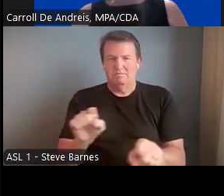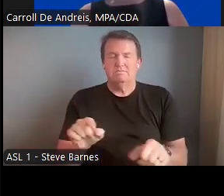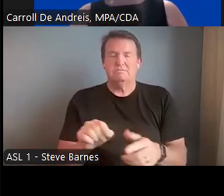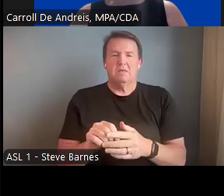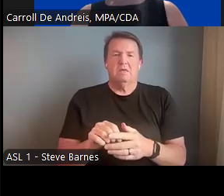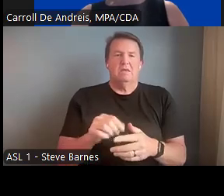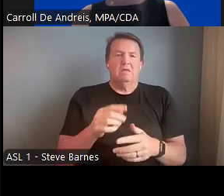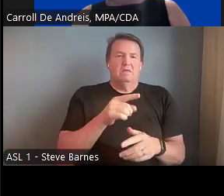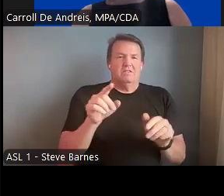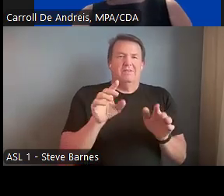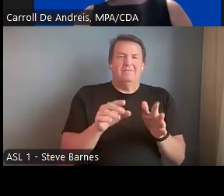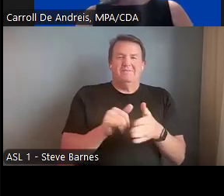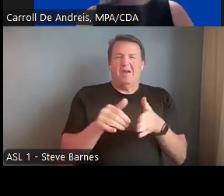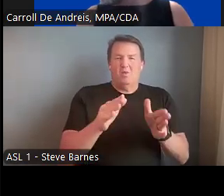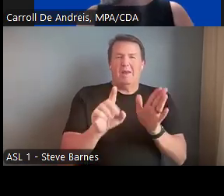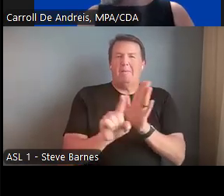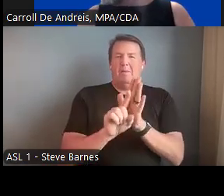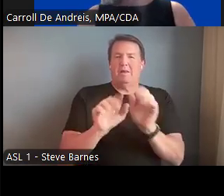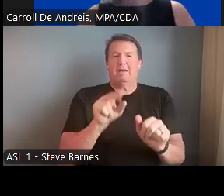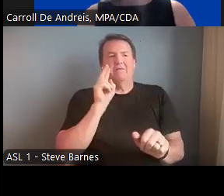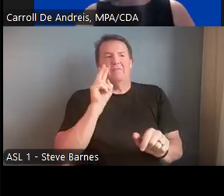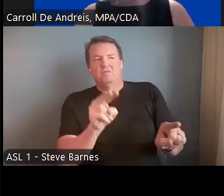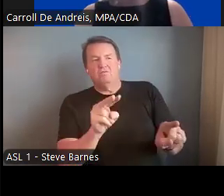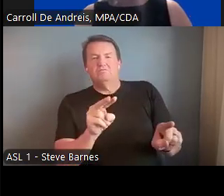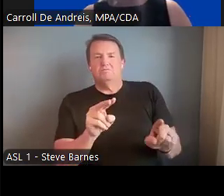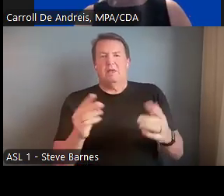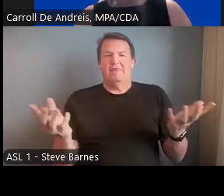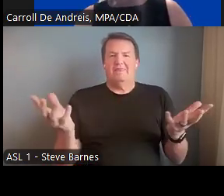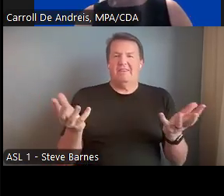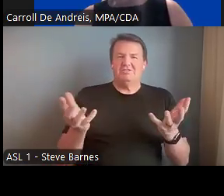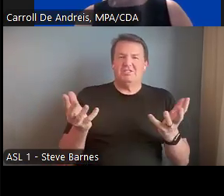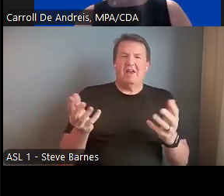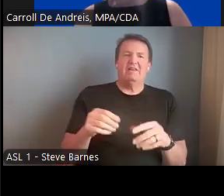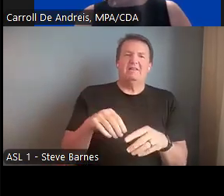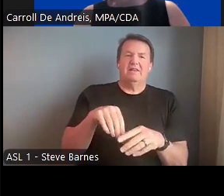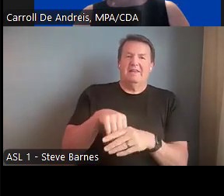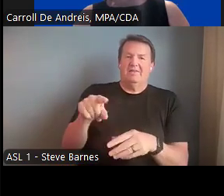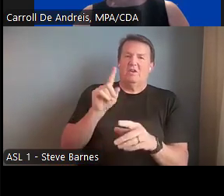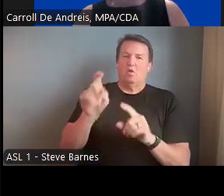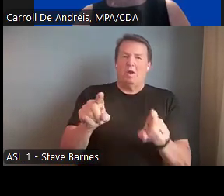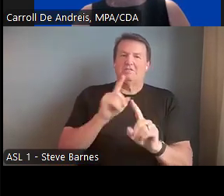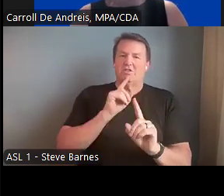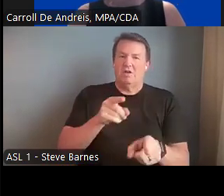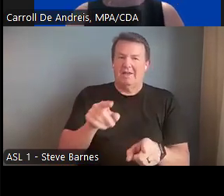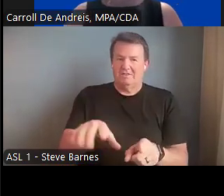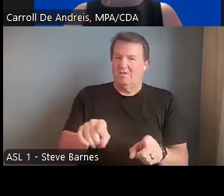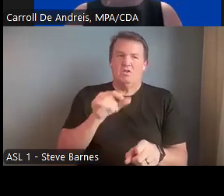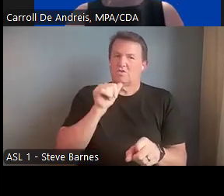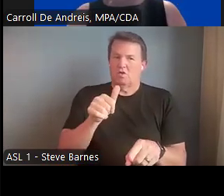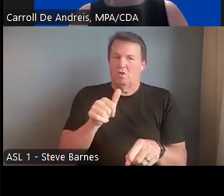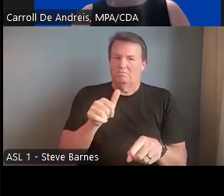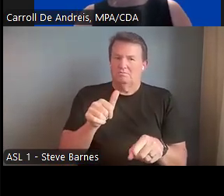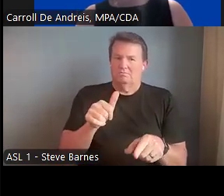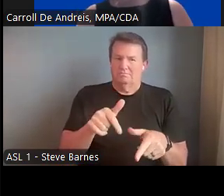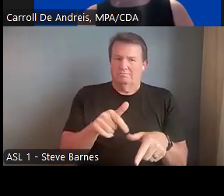is able to view this information. The chat feature and the question and answer function are not enabled, but we do have a public comment